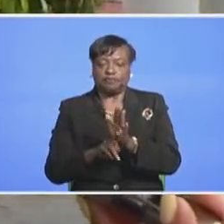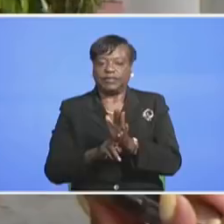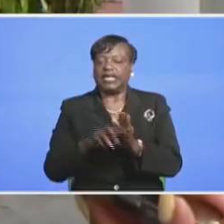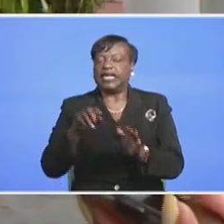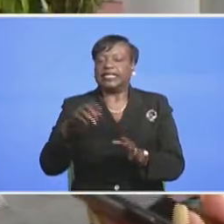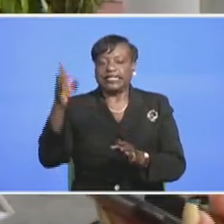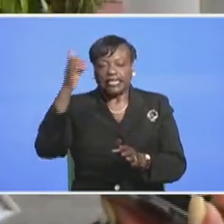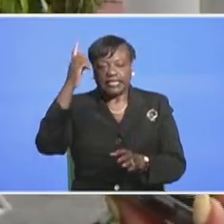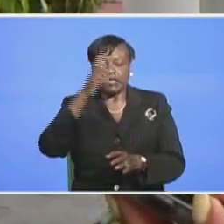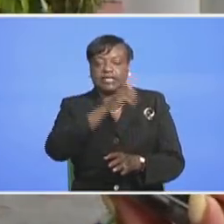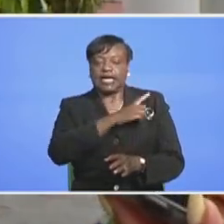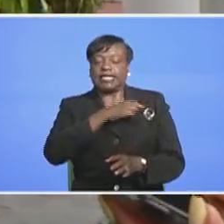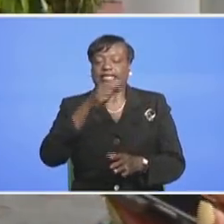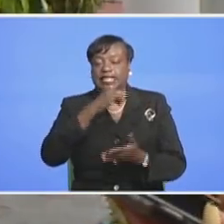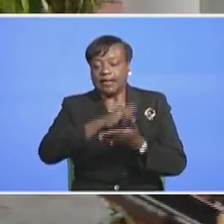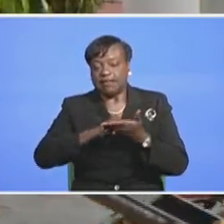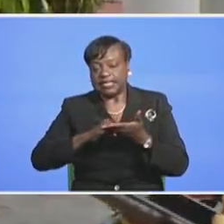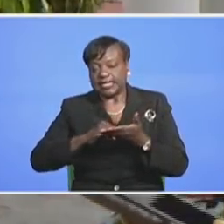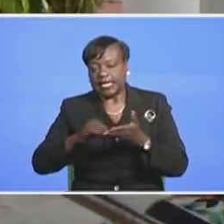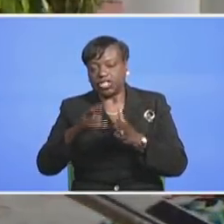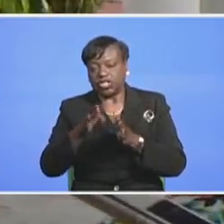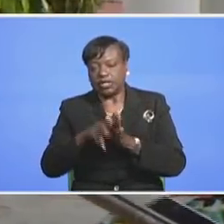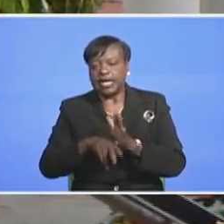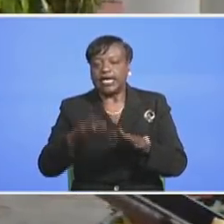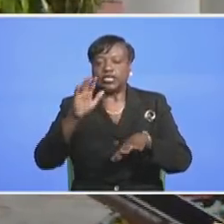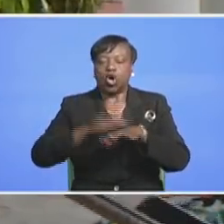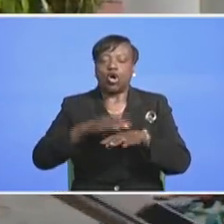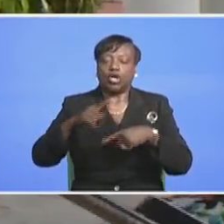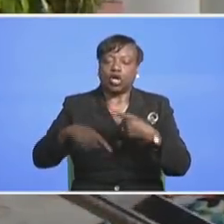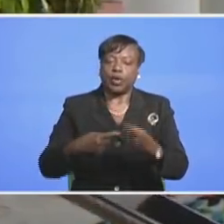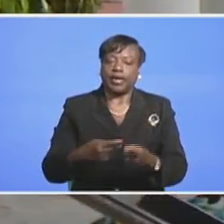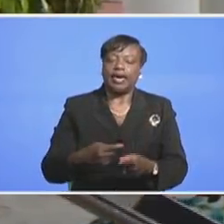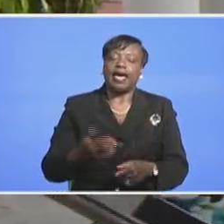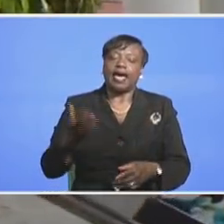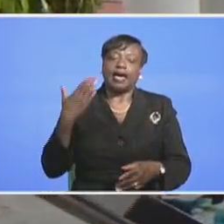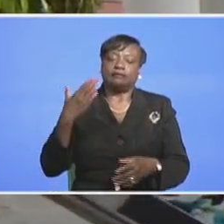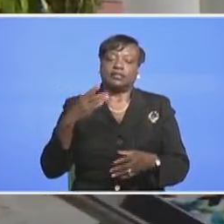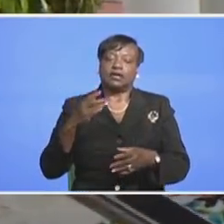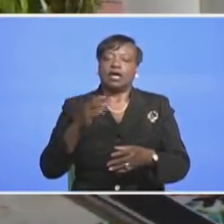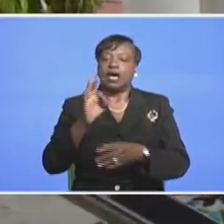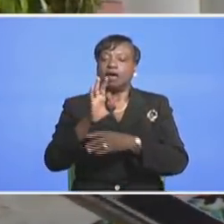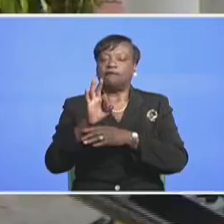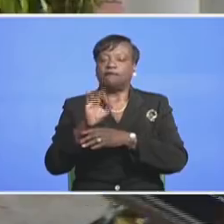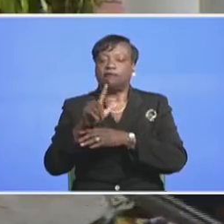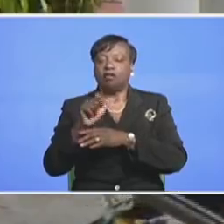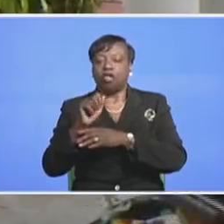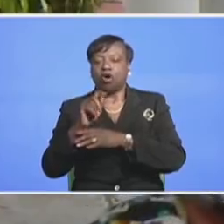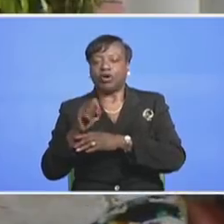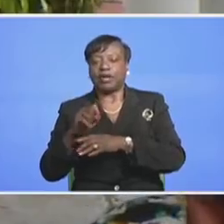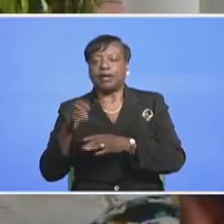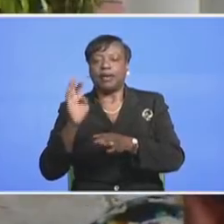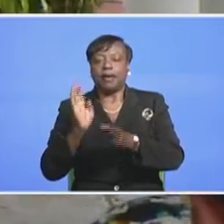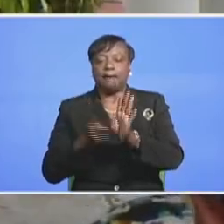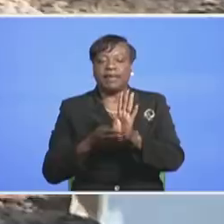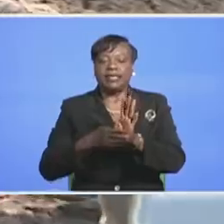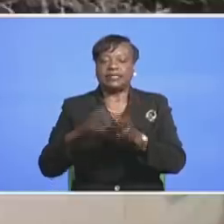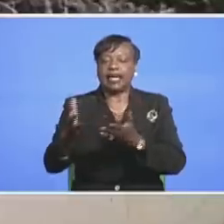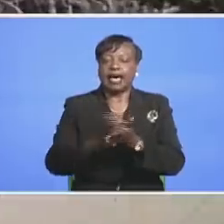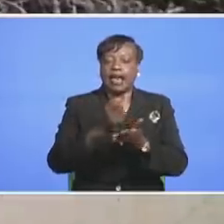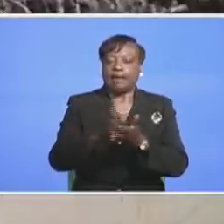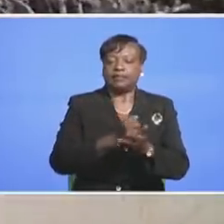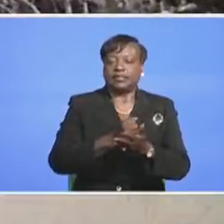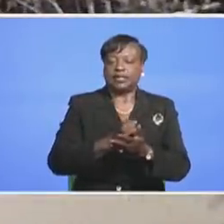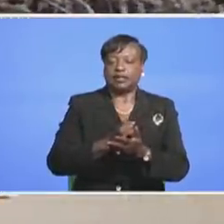says the investigation is ongoing after a Florida-based salvage crew flew to the island to collect the wreckage